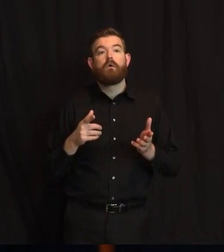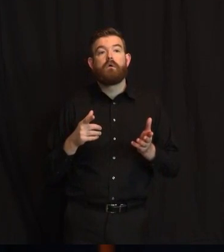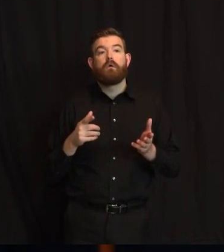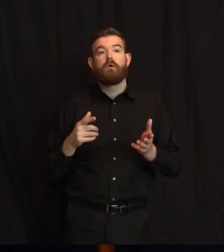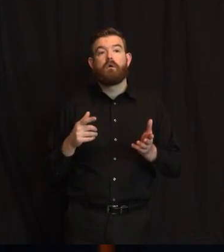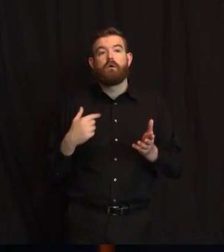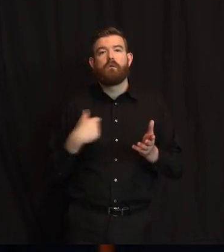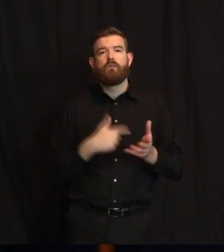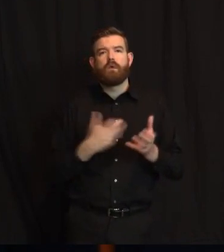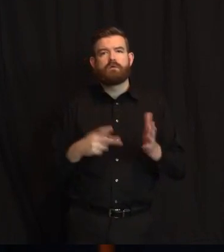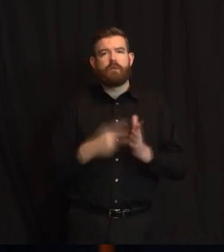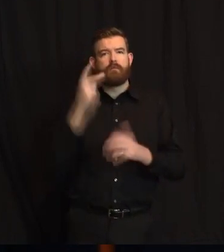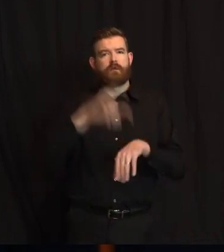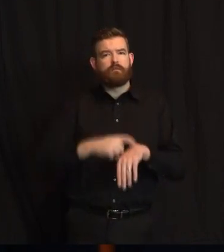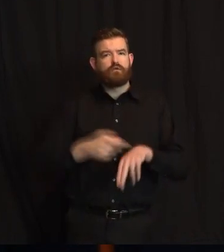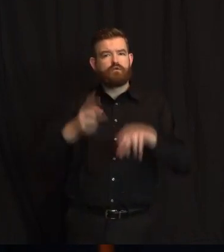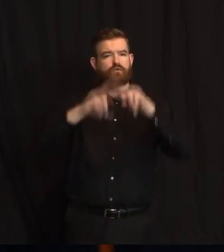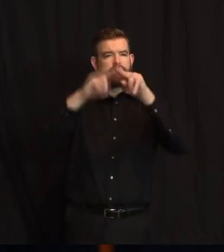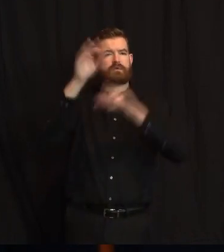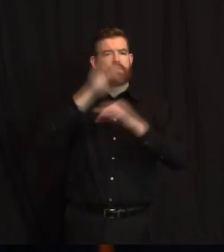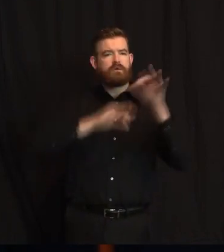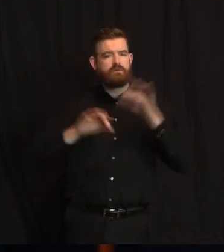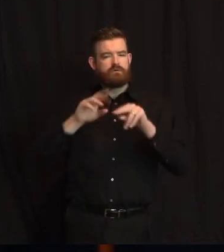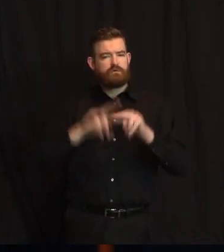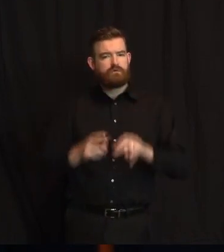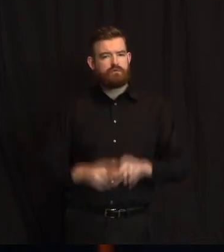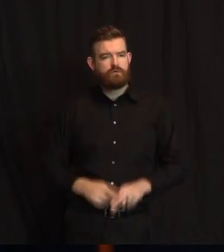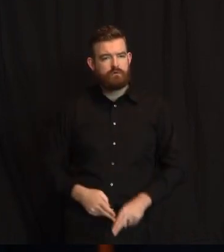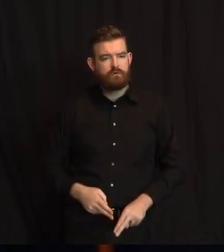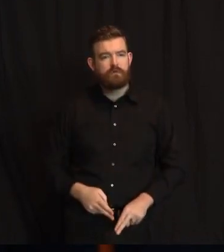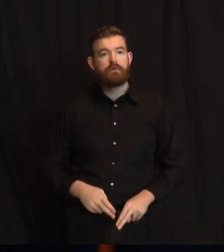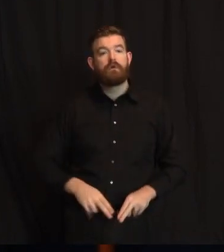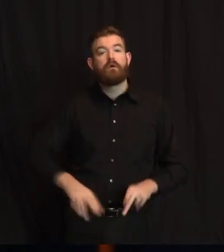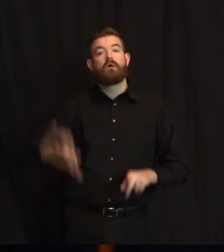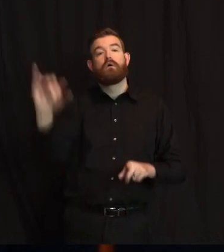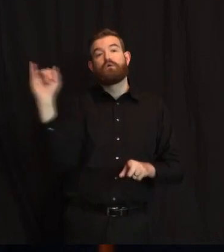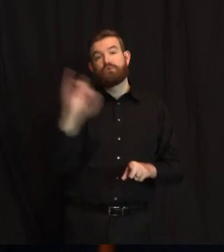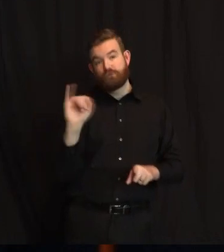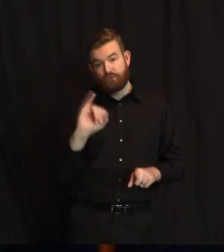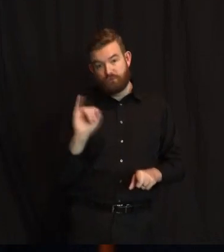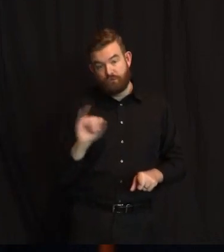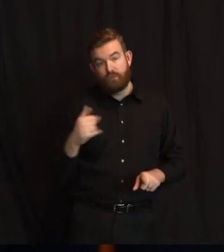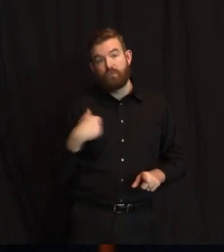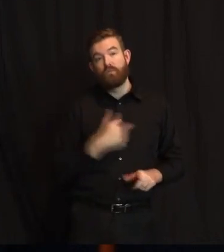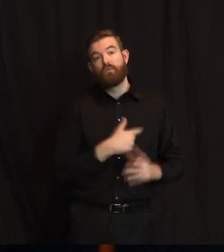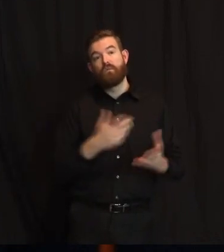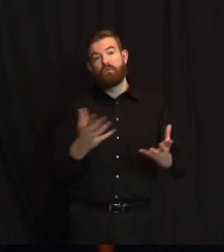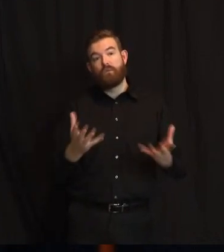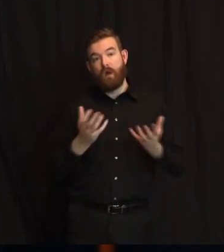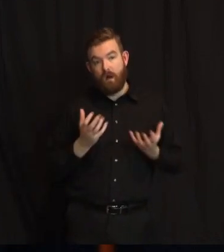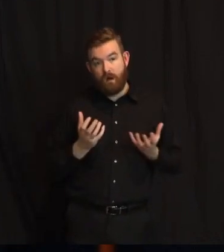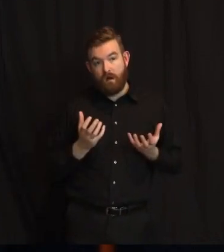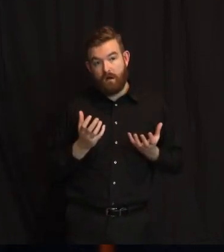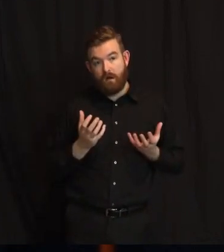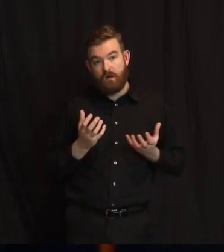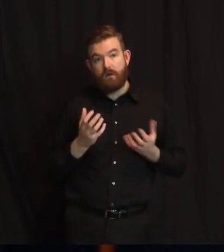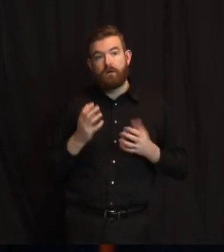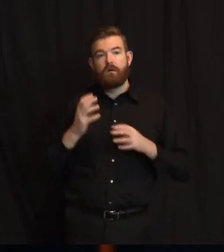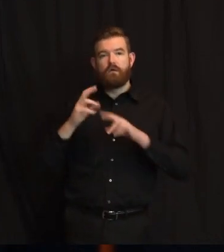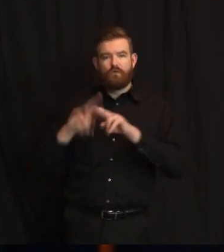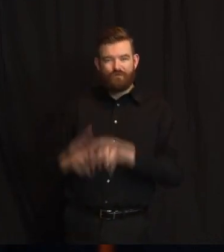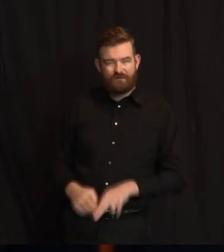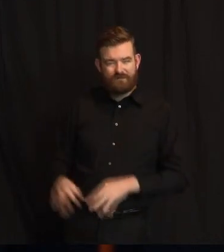hand, we want infection rates to decrease rather than increase. So they're opposite. So it gets confusing. But